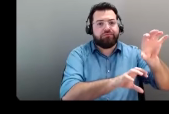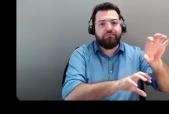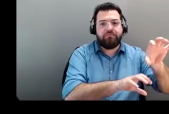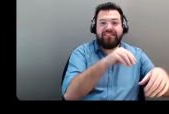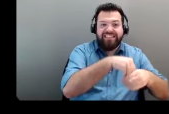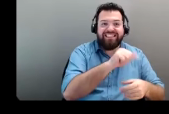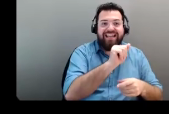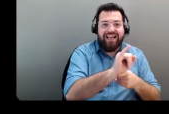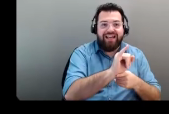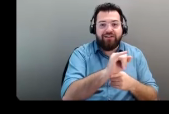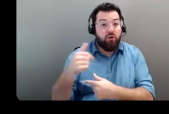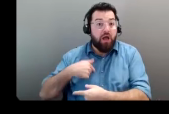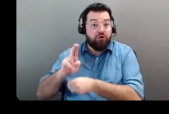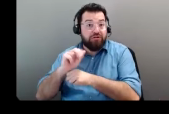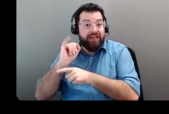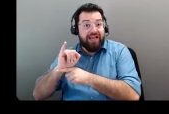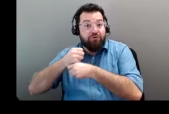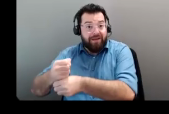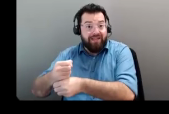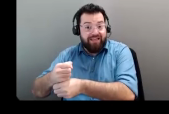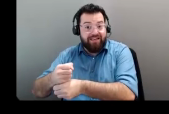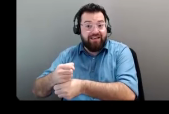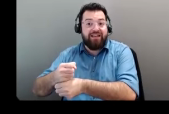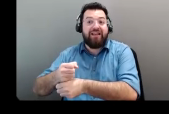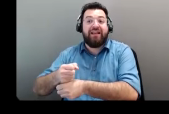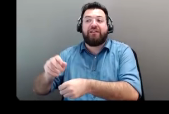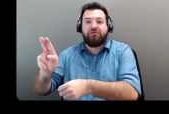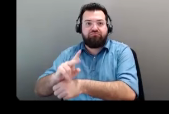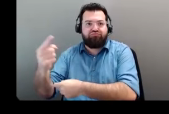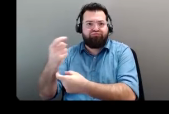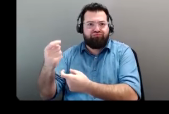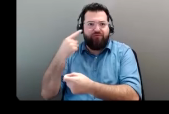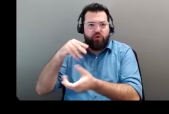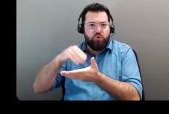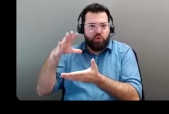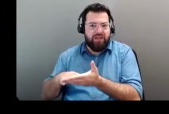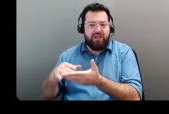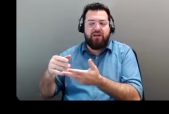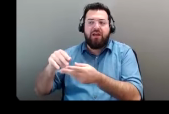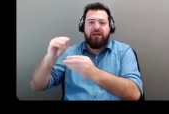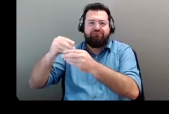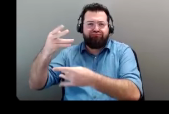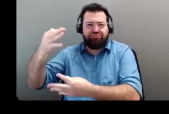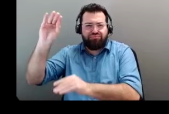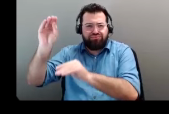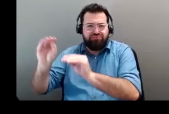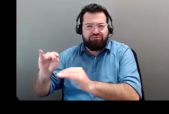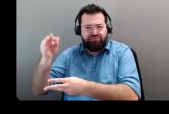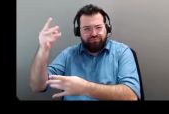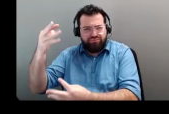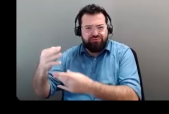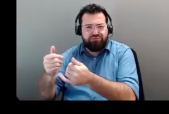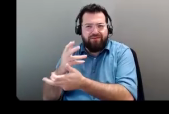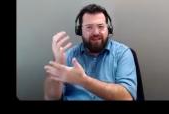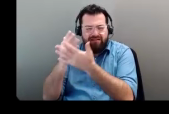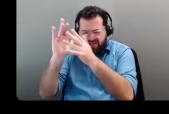my content, I have AI do a series of prompts that I have, create every step or every question